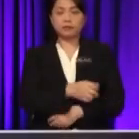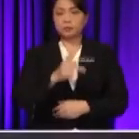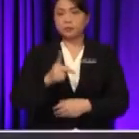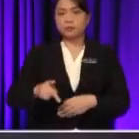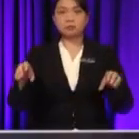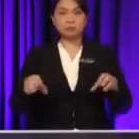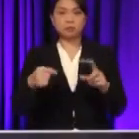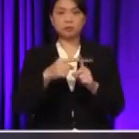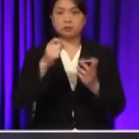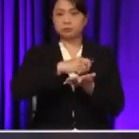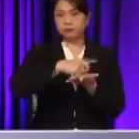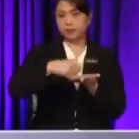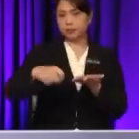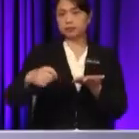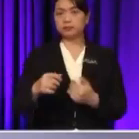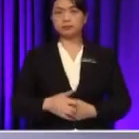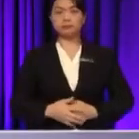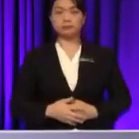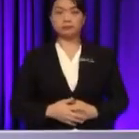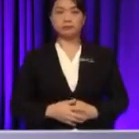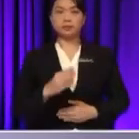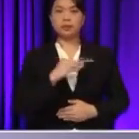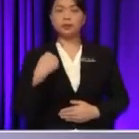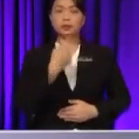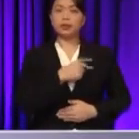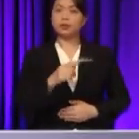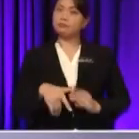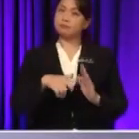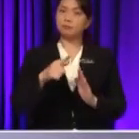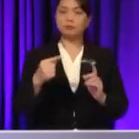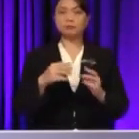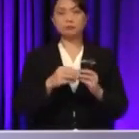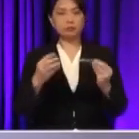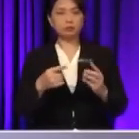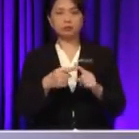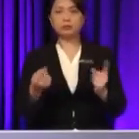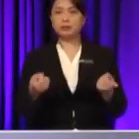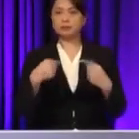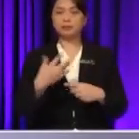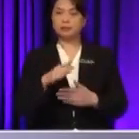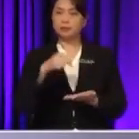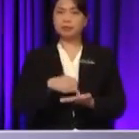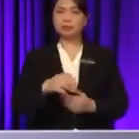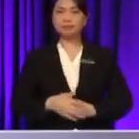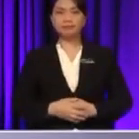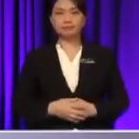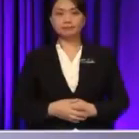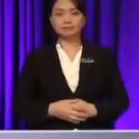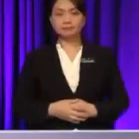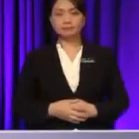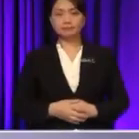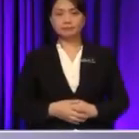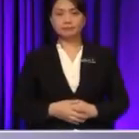an example of a collaborative writing. Yes, true. And we have more to come as usual, but we'll be right back here on DidikTV KPM.